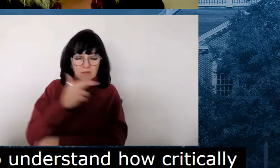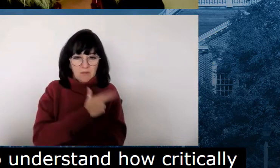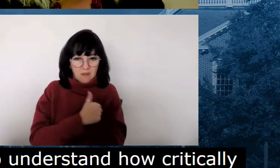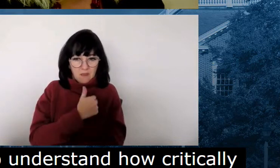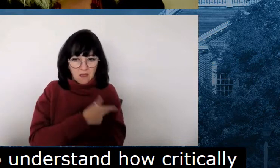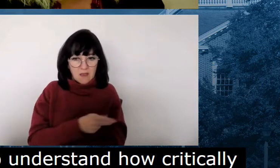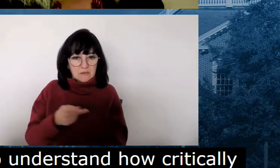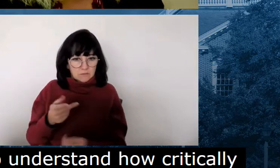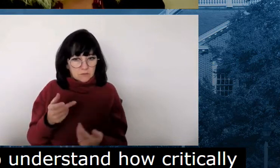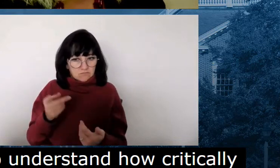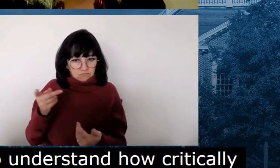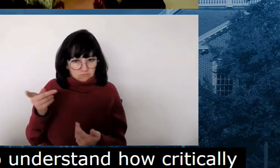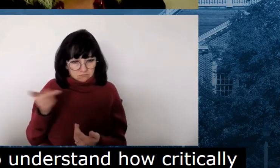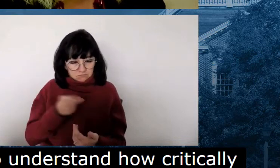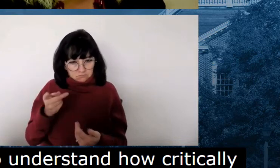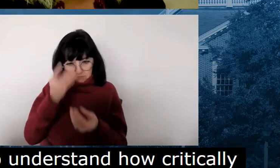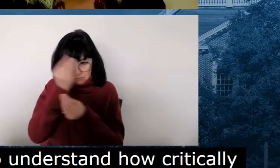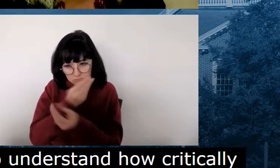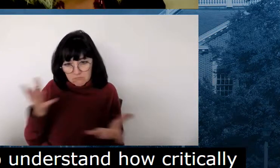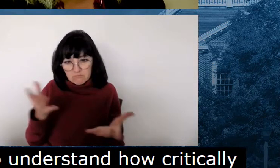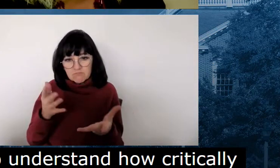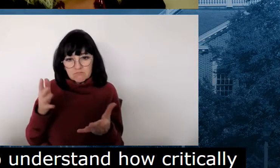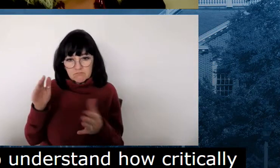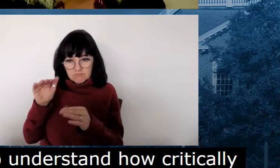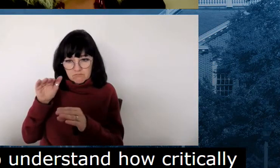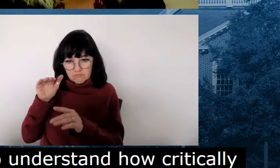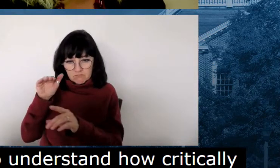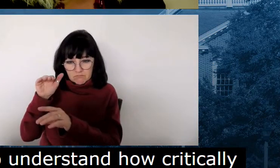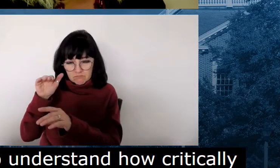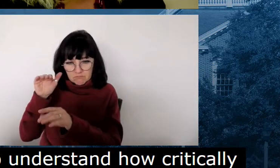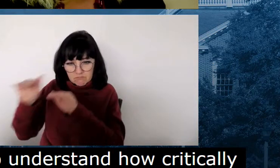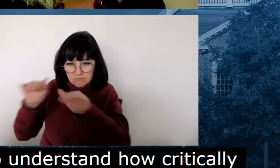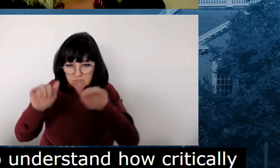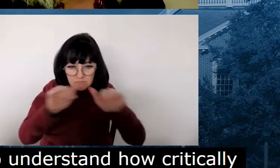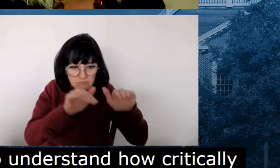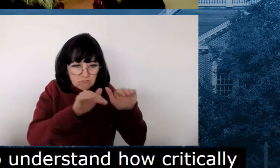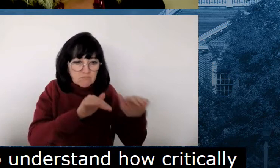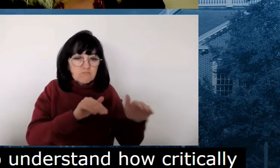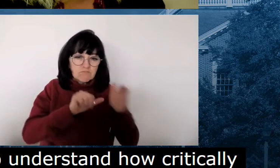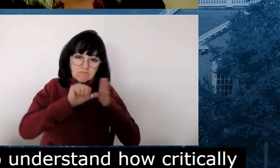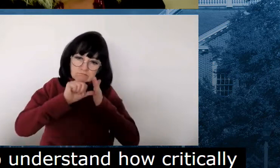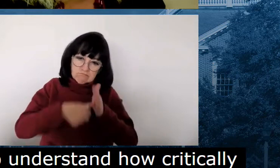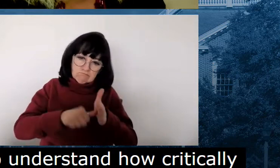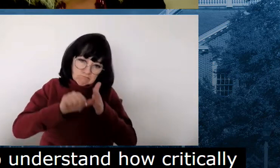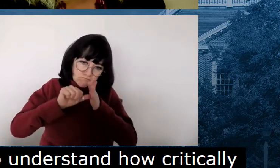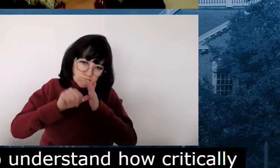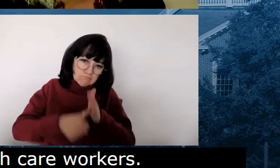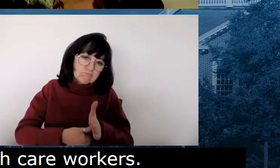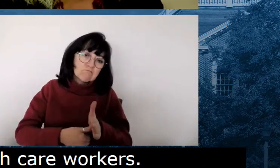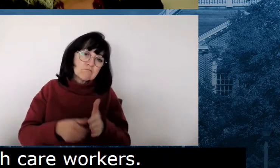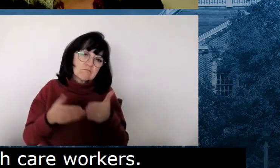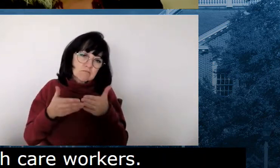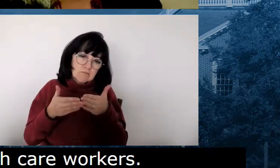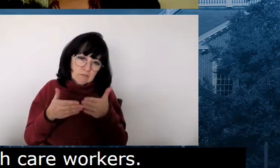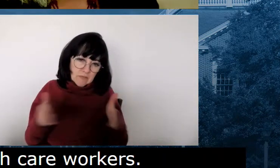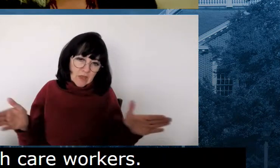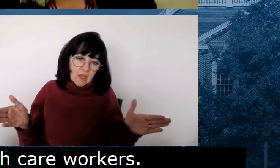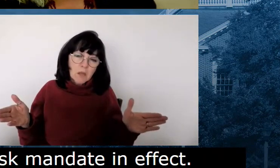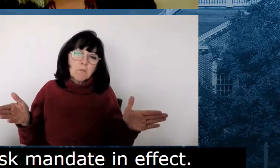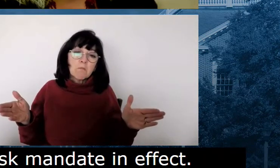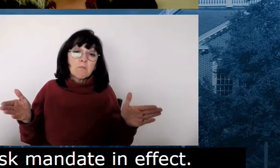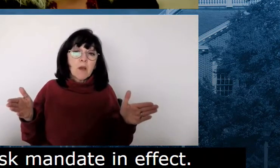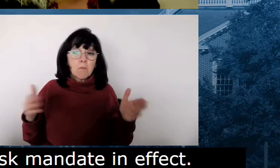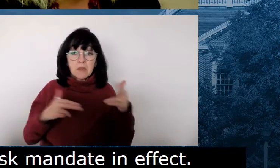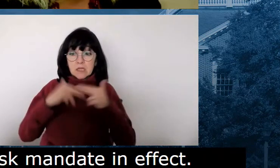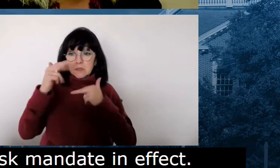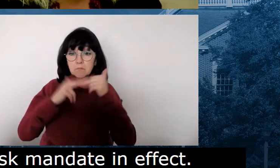keep our school mask mandate in effect, public building mask mandate in effect, and we'll